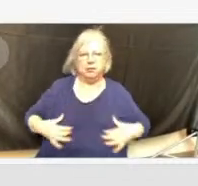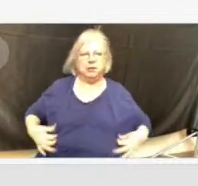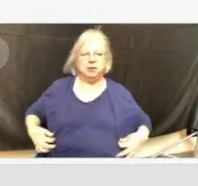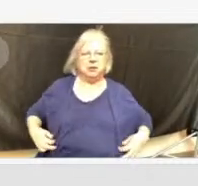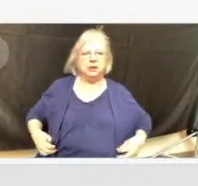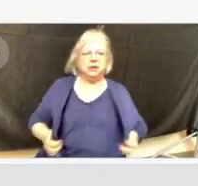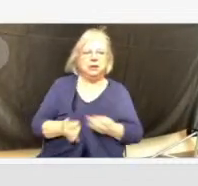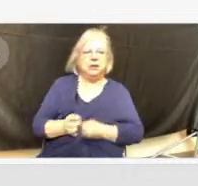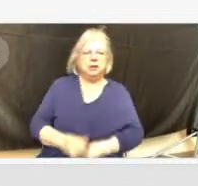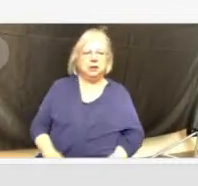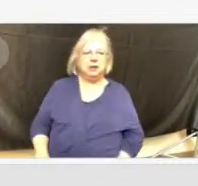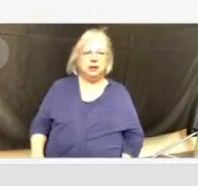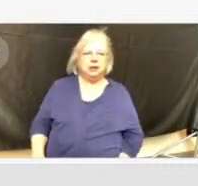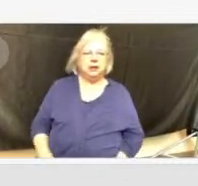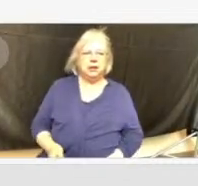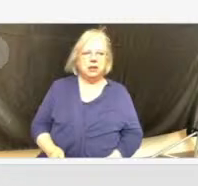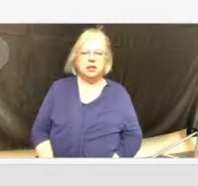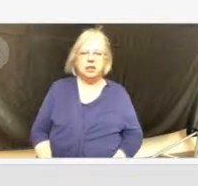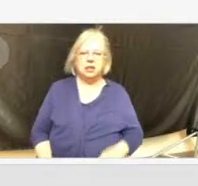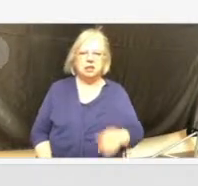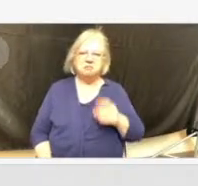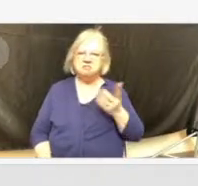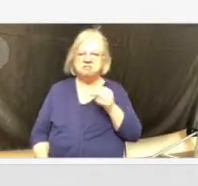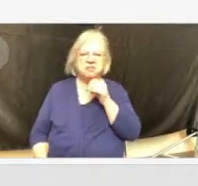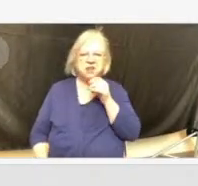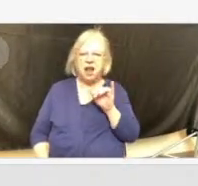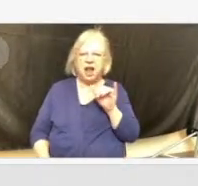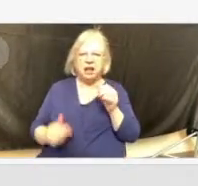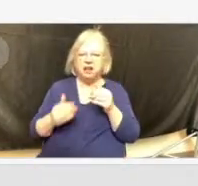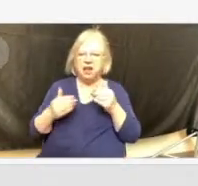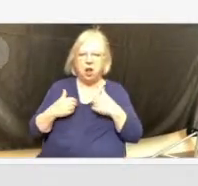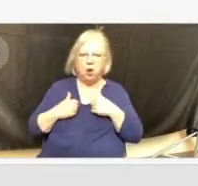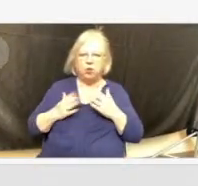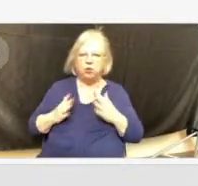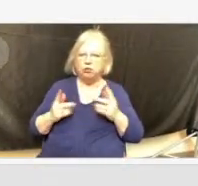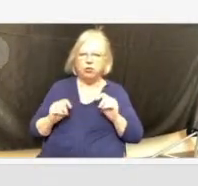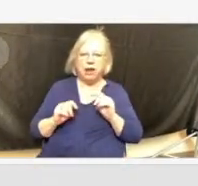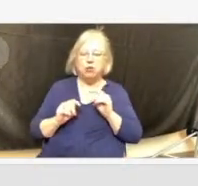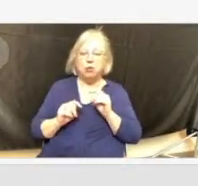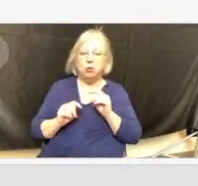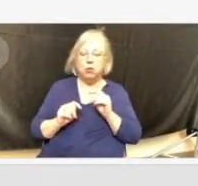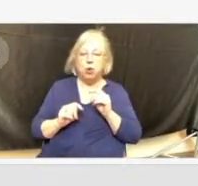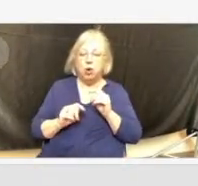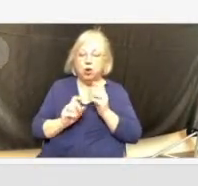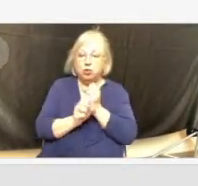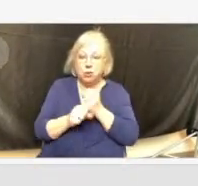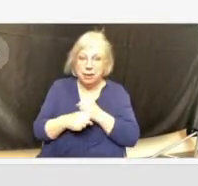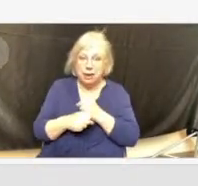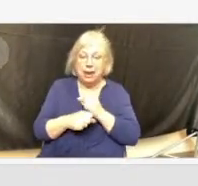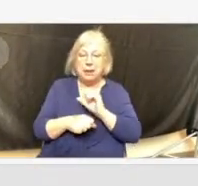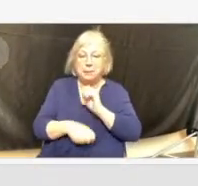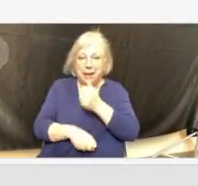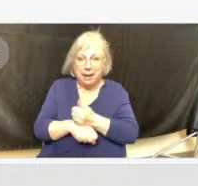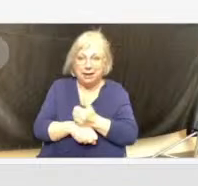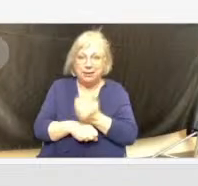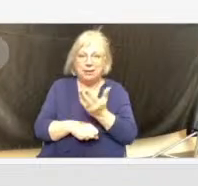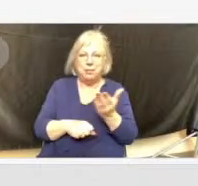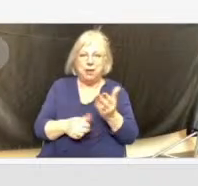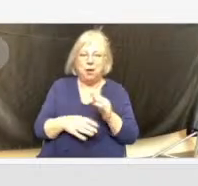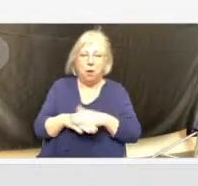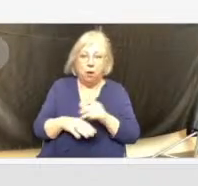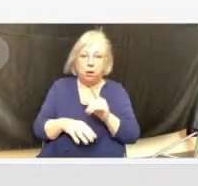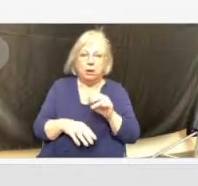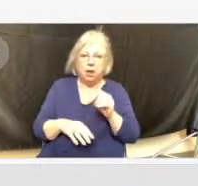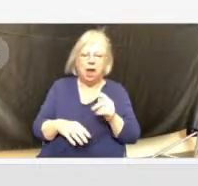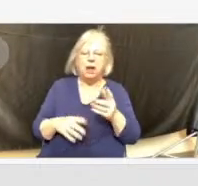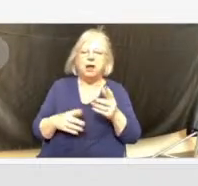You're not, it's not like you're trying to create something on a lot that you're remodeling something that's